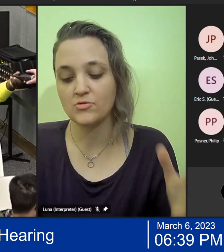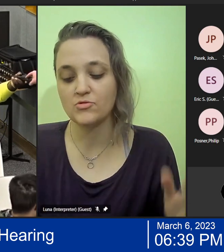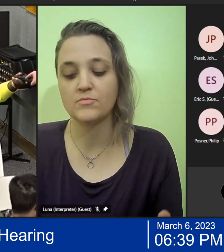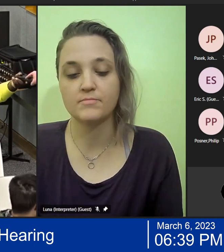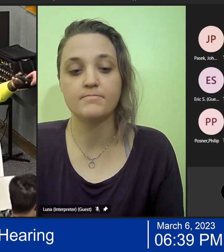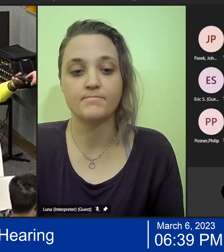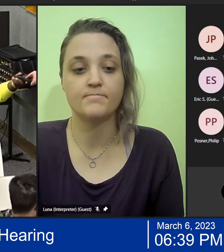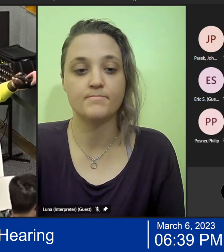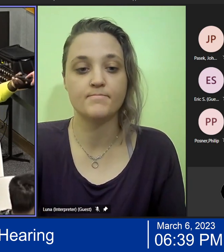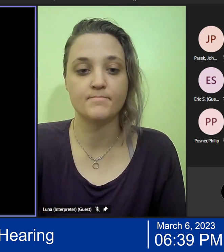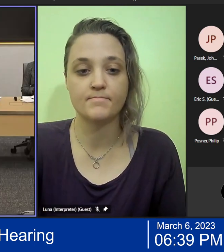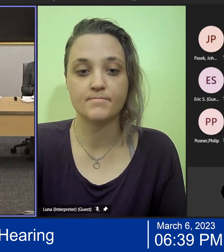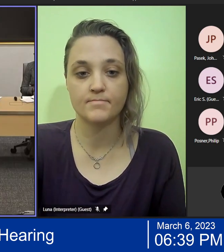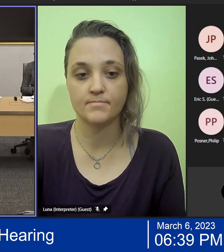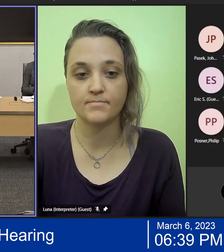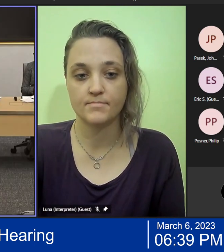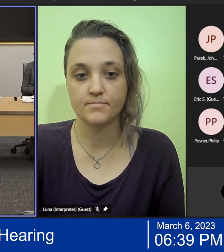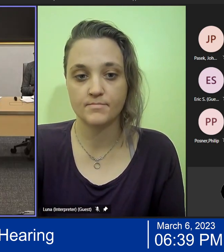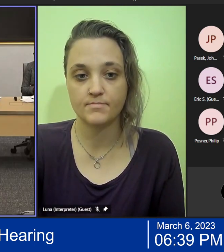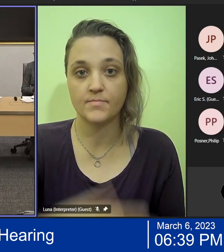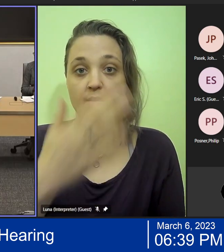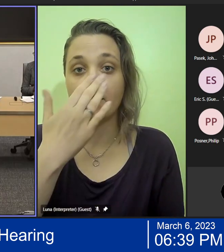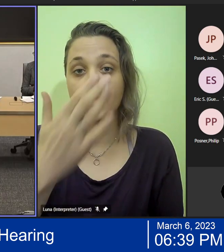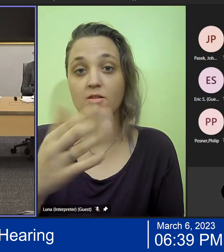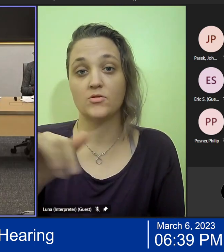others. Thank you so much.